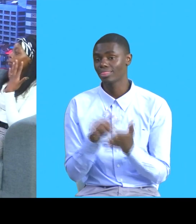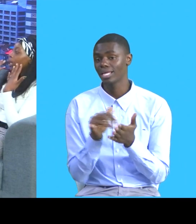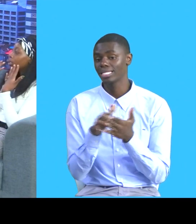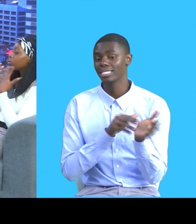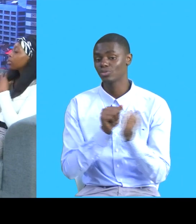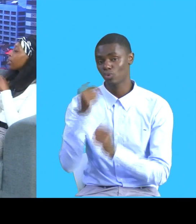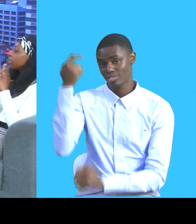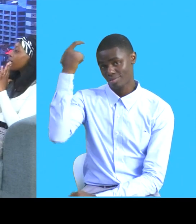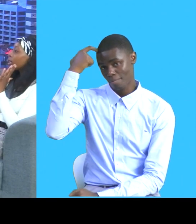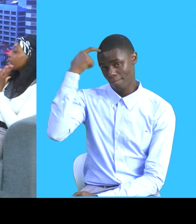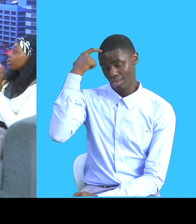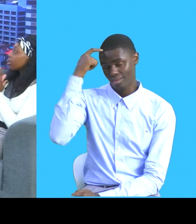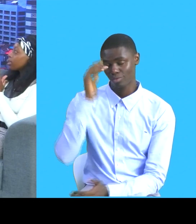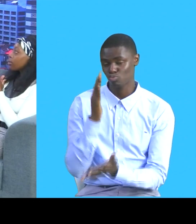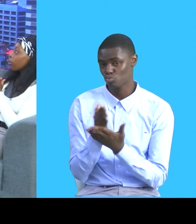the mind